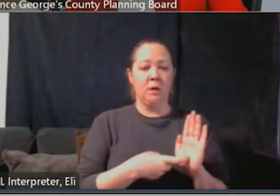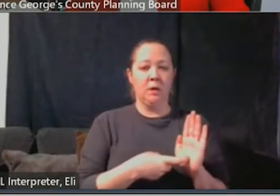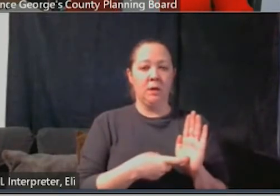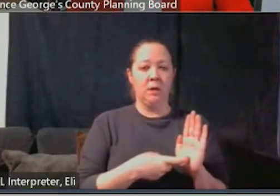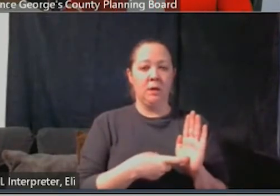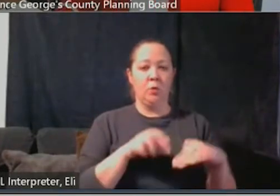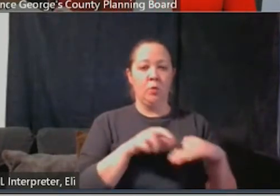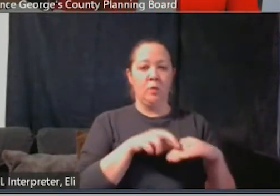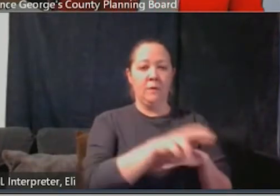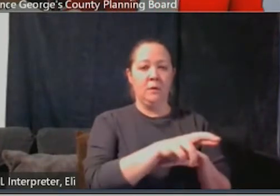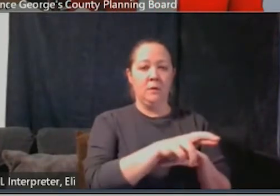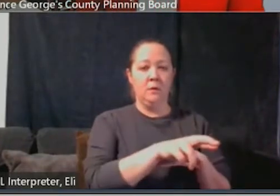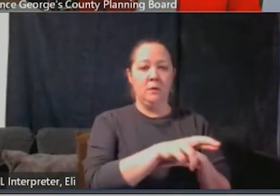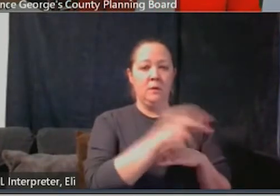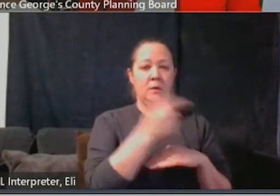the WMATA Greenbelt.